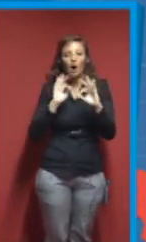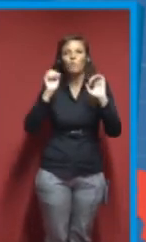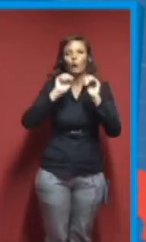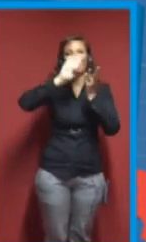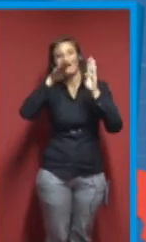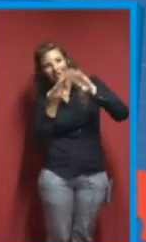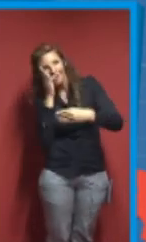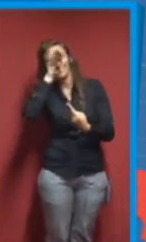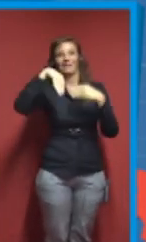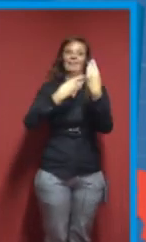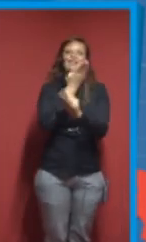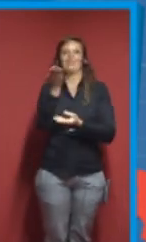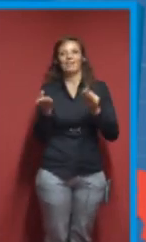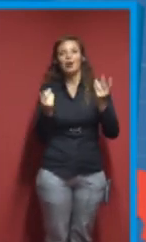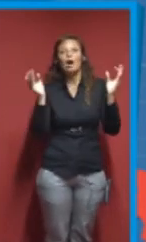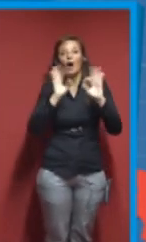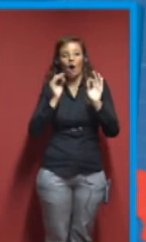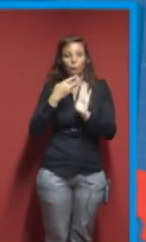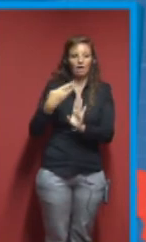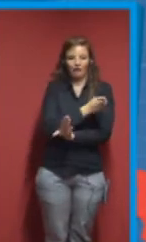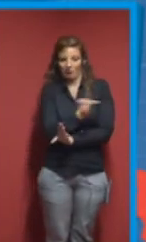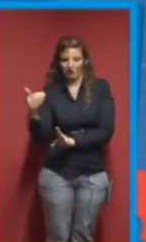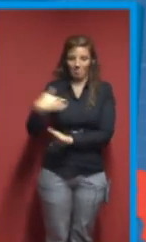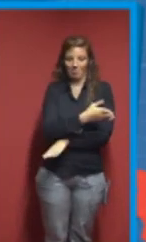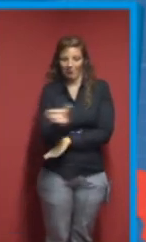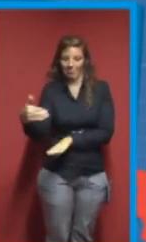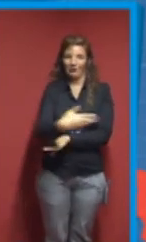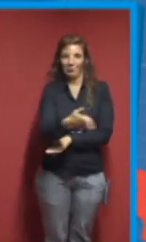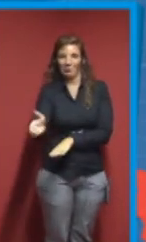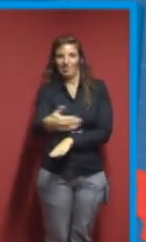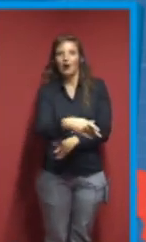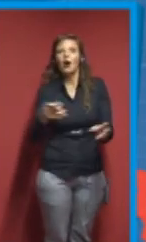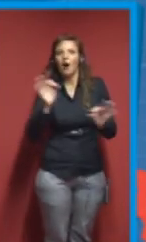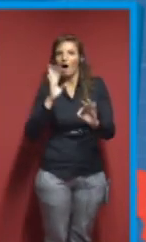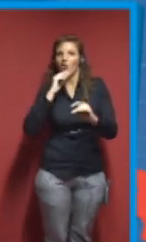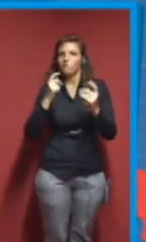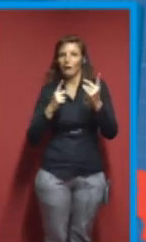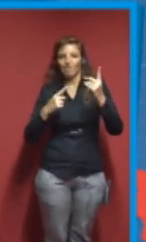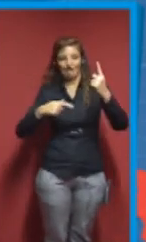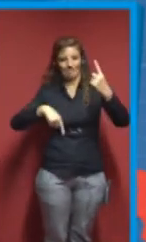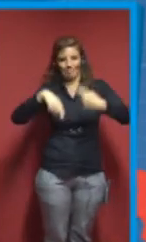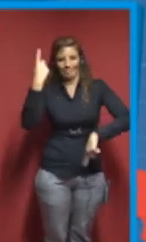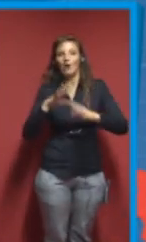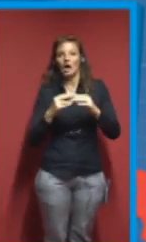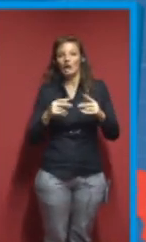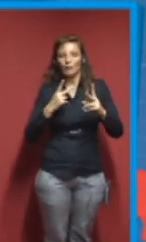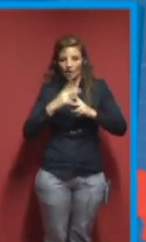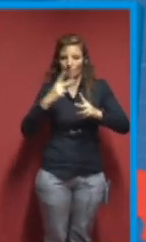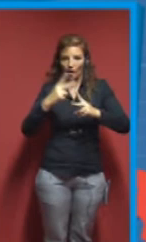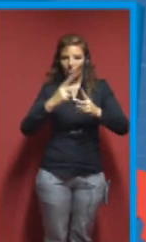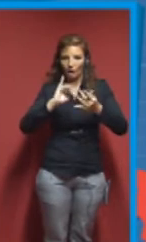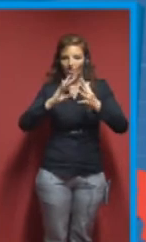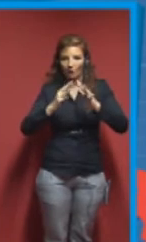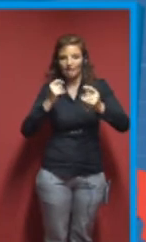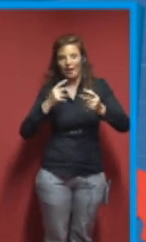They can do slalom, and they can improve their performance by doing it over and over again. So we use this as a test bed for adaptation and learning. They can